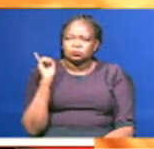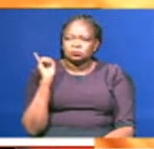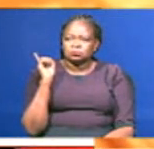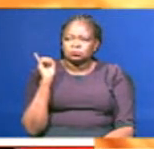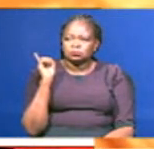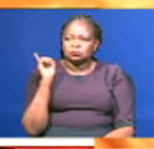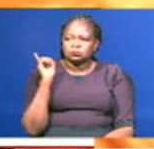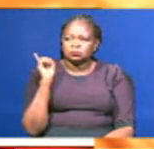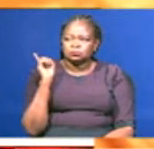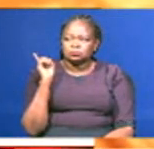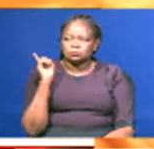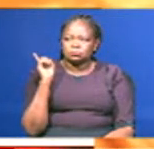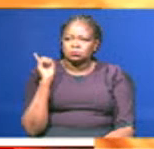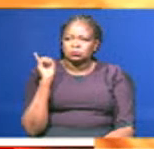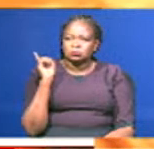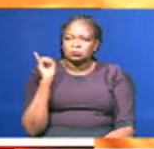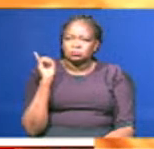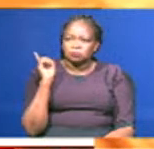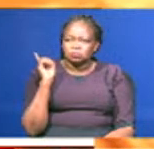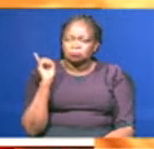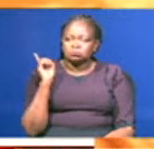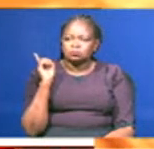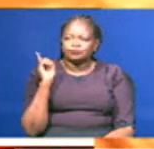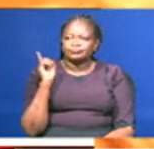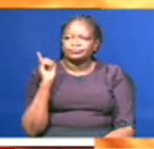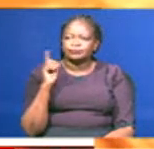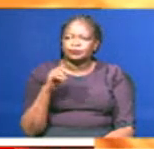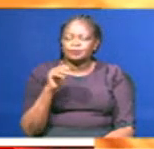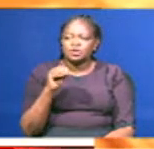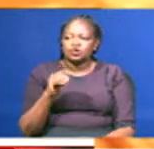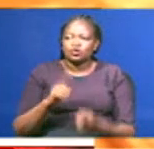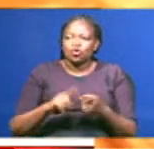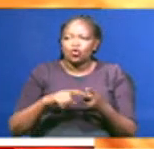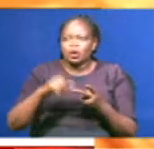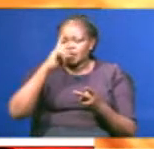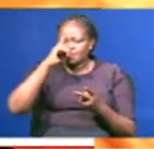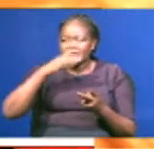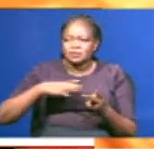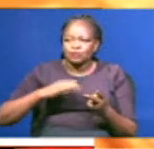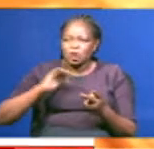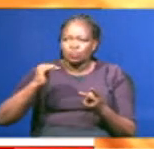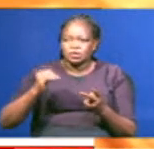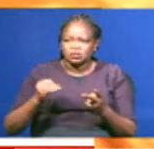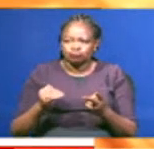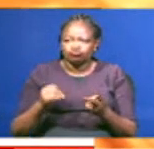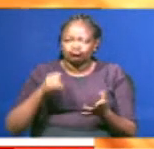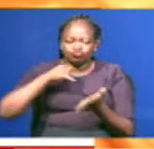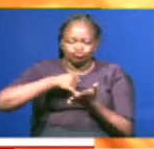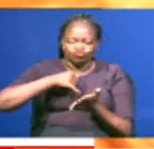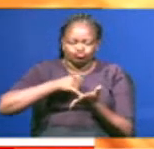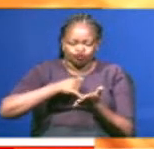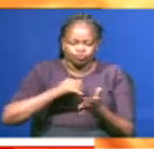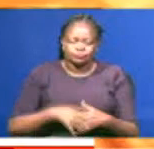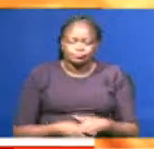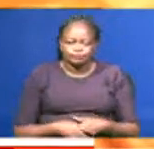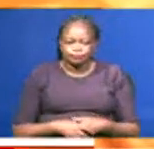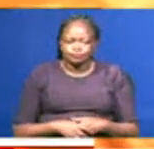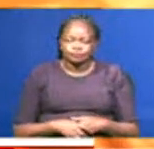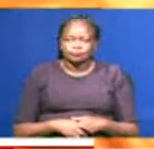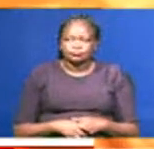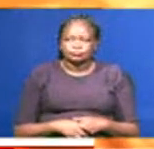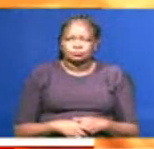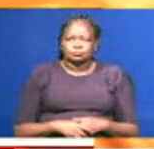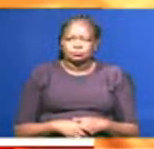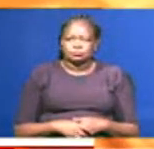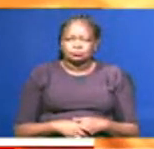and Amaya Gorges at the interface of Baringo, Laikipia and Sapuru counties are now in the review orders. At